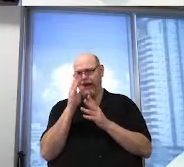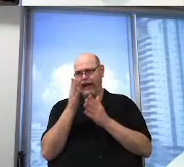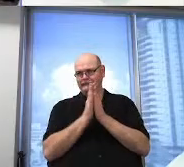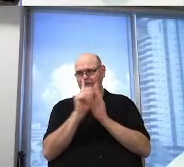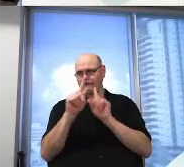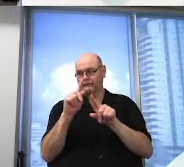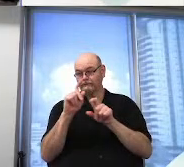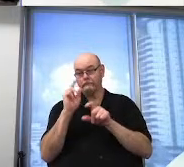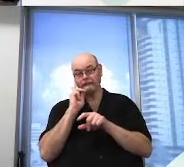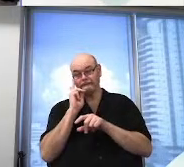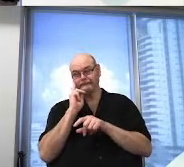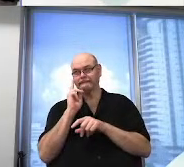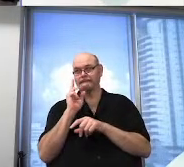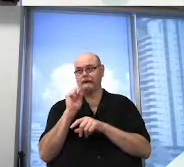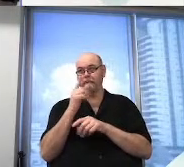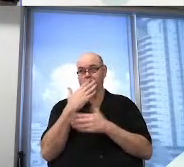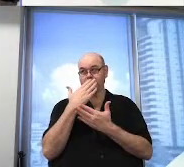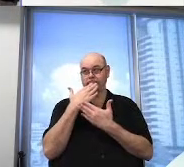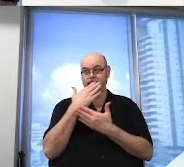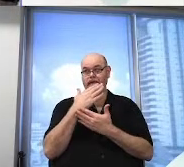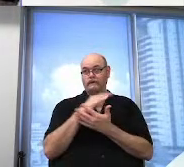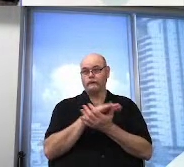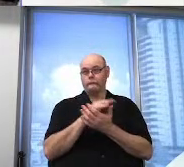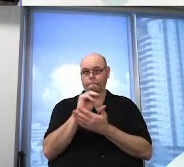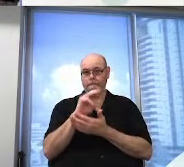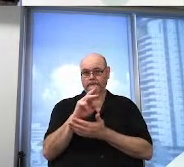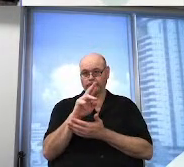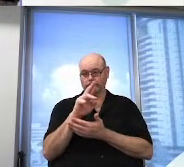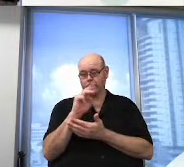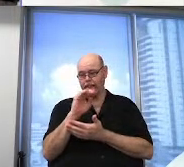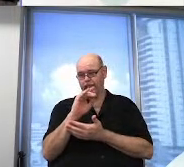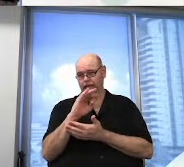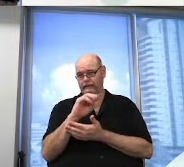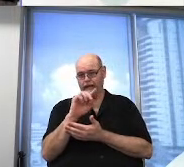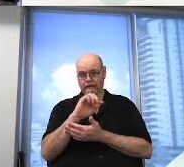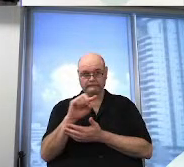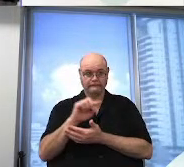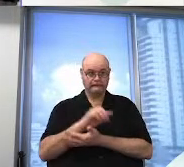questions, I don't think, but we'll see. Thank you for that, Mr. Melendez.